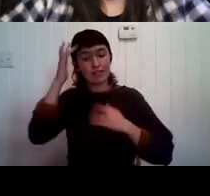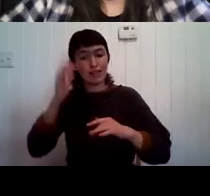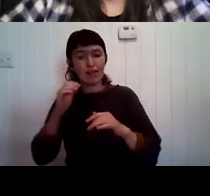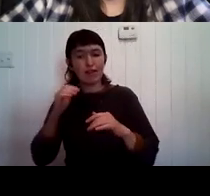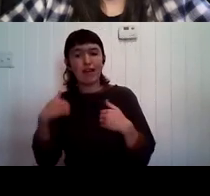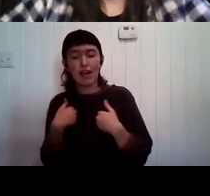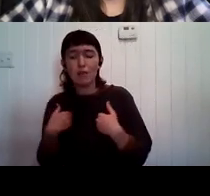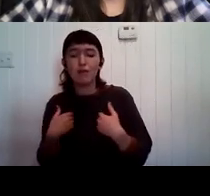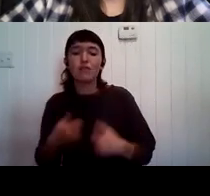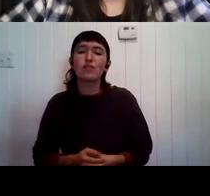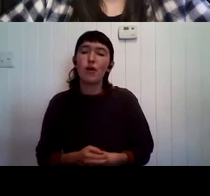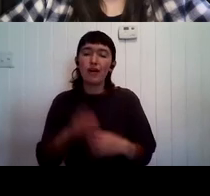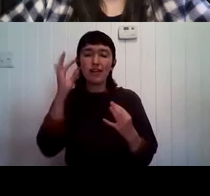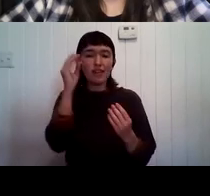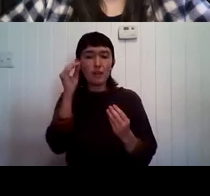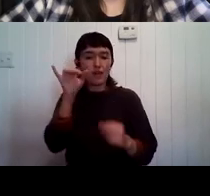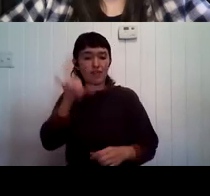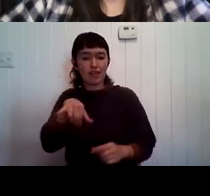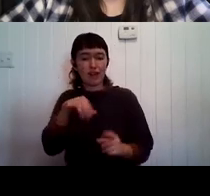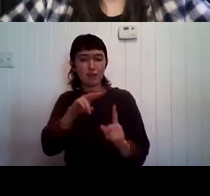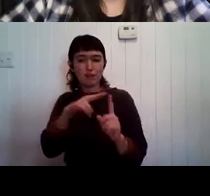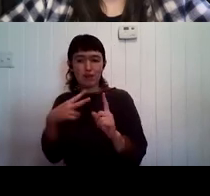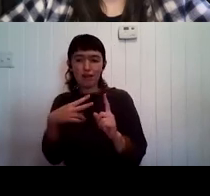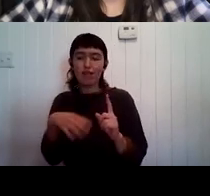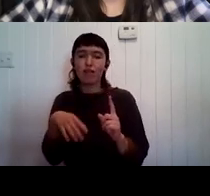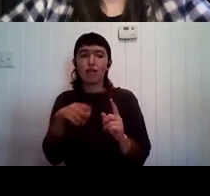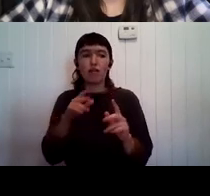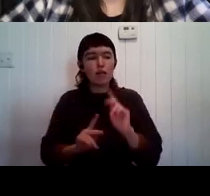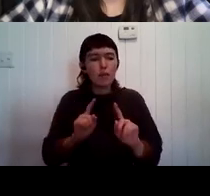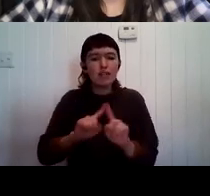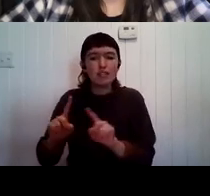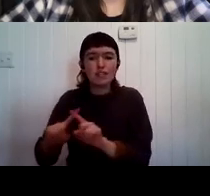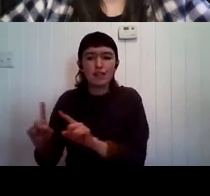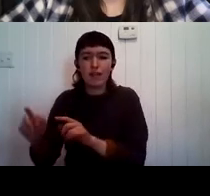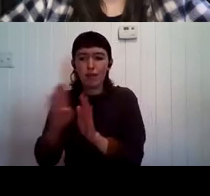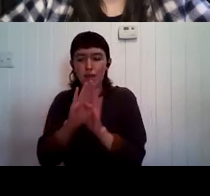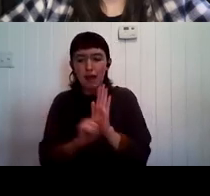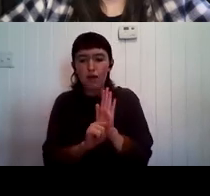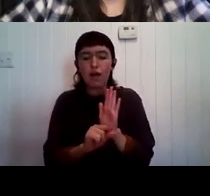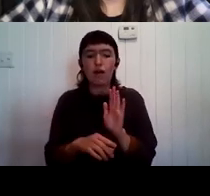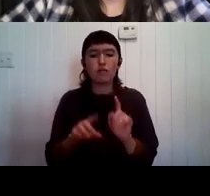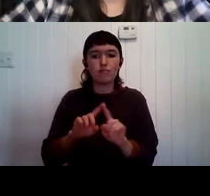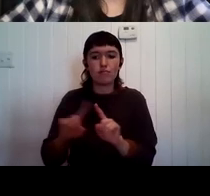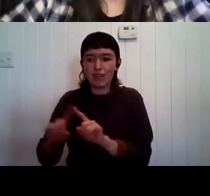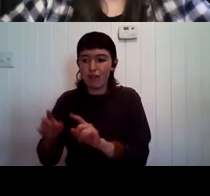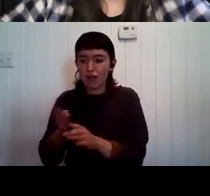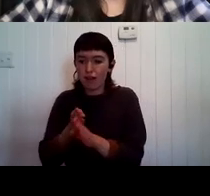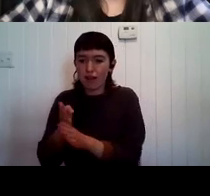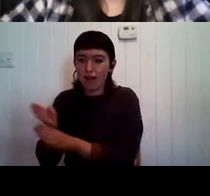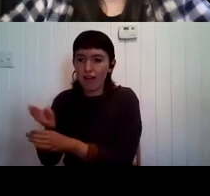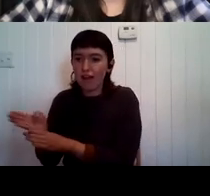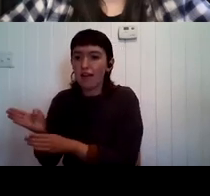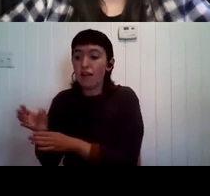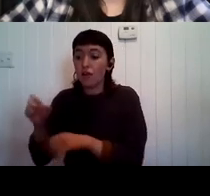about the One Health approach where people from different backgrounds and disciplines and strengths, we come together to prevent and